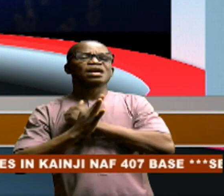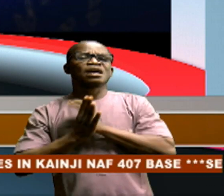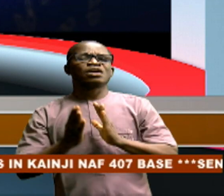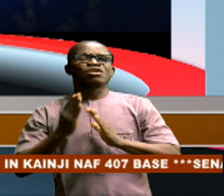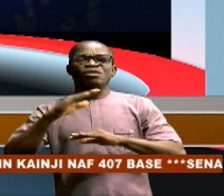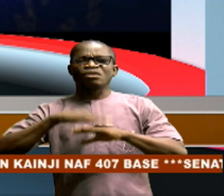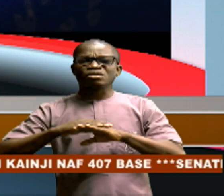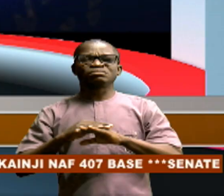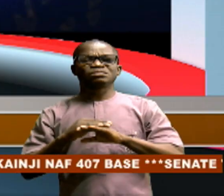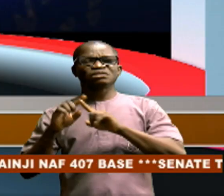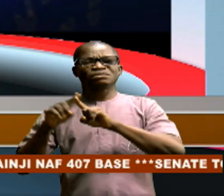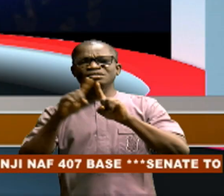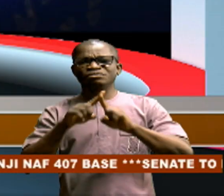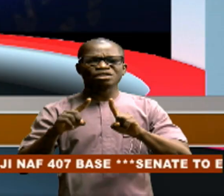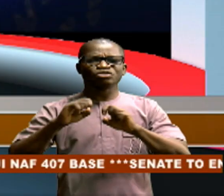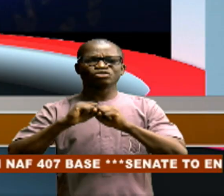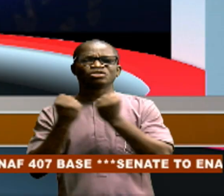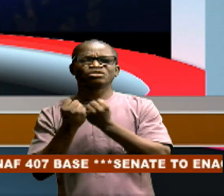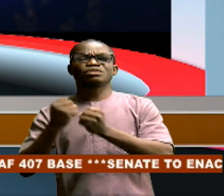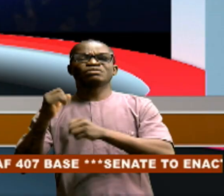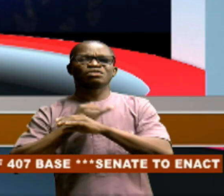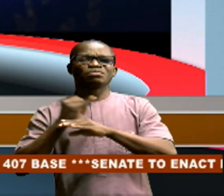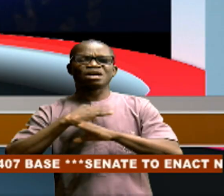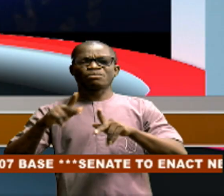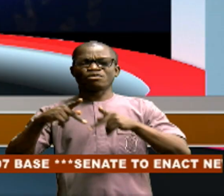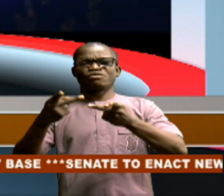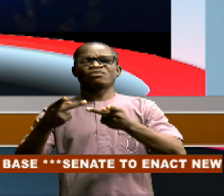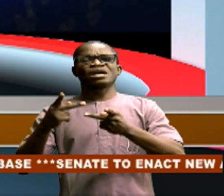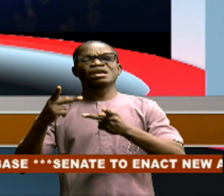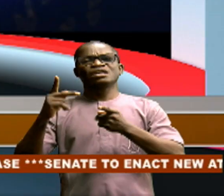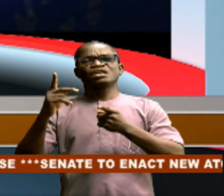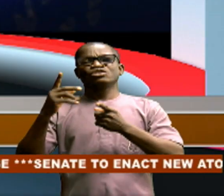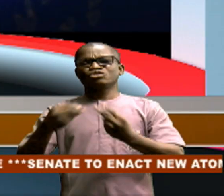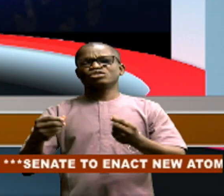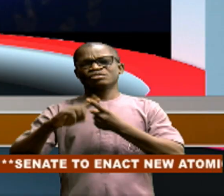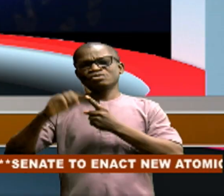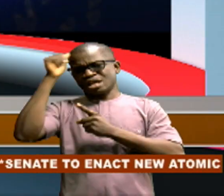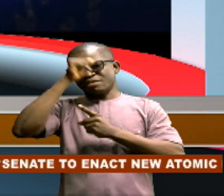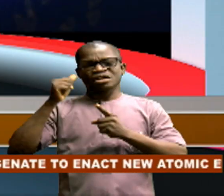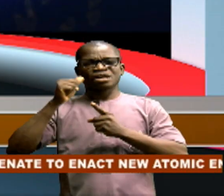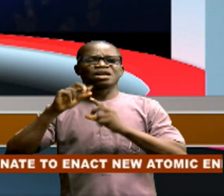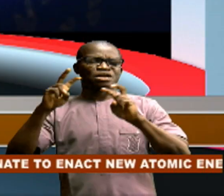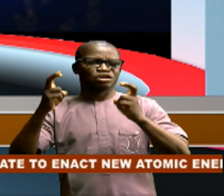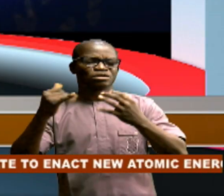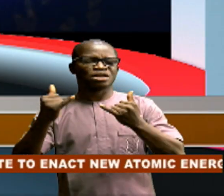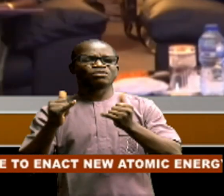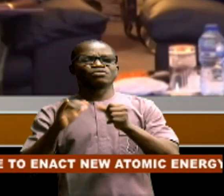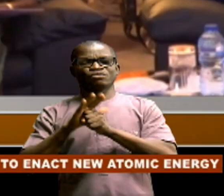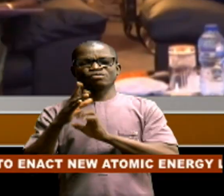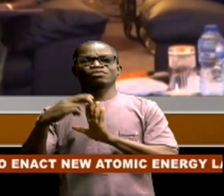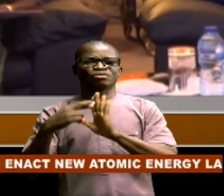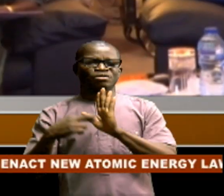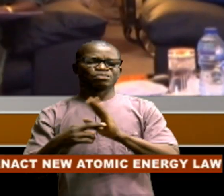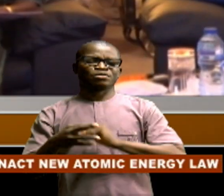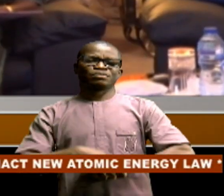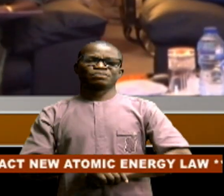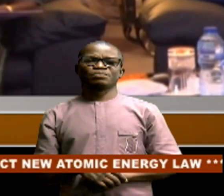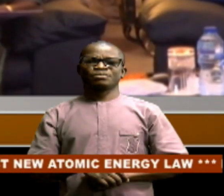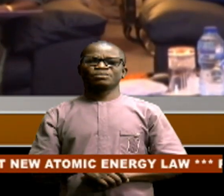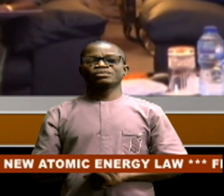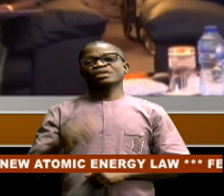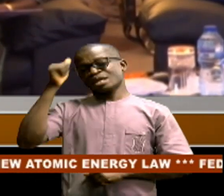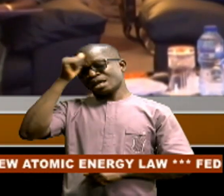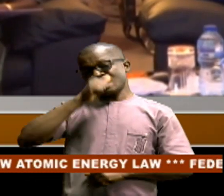development and proffer solutions to Africa's most pressing issues. Here again is Charles Alpha with the report.